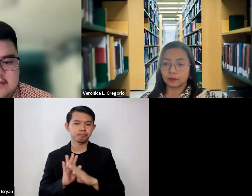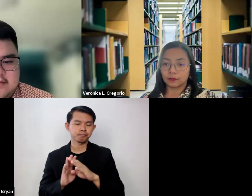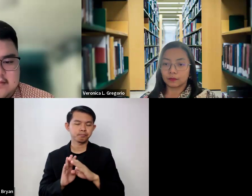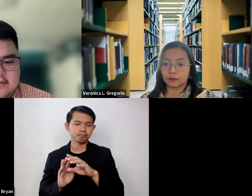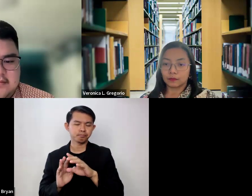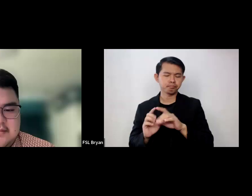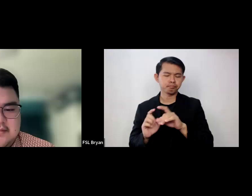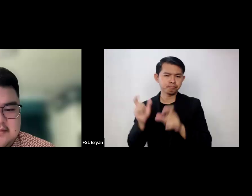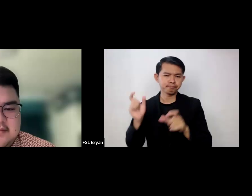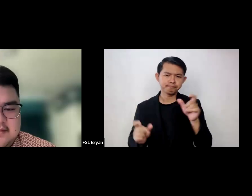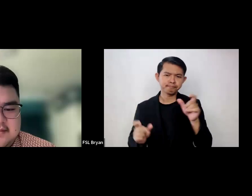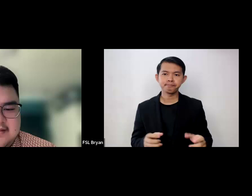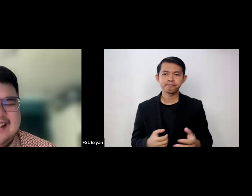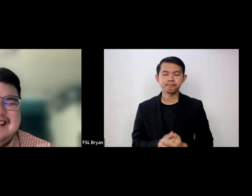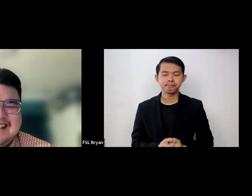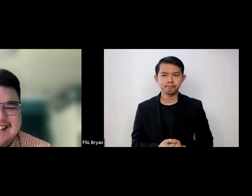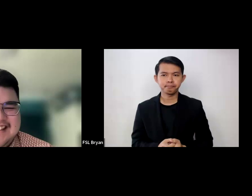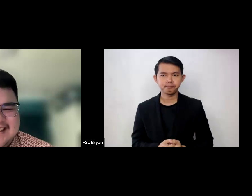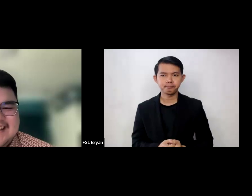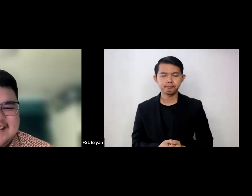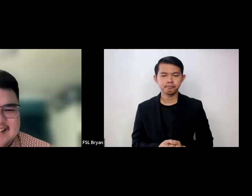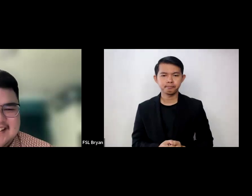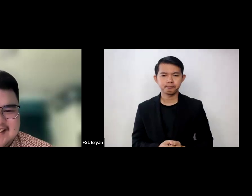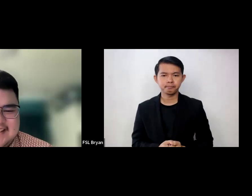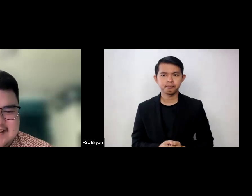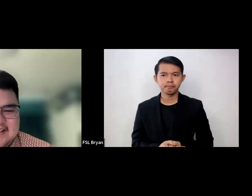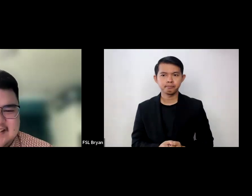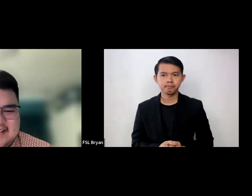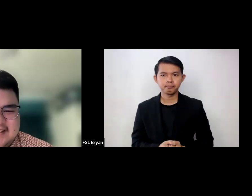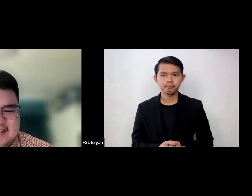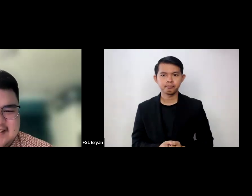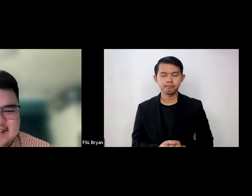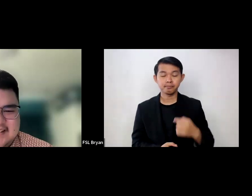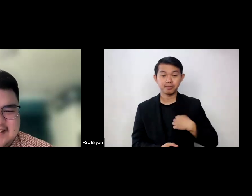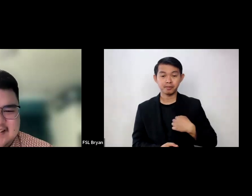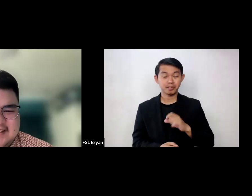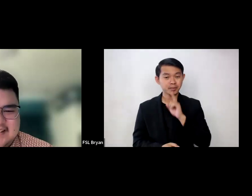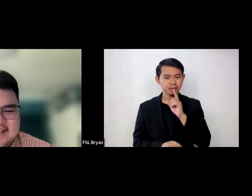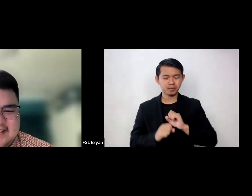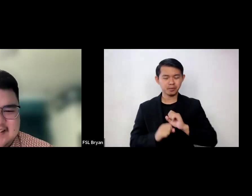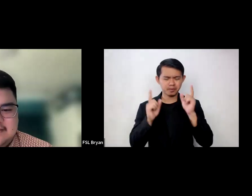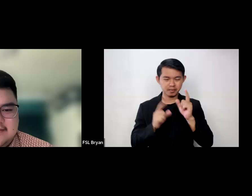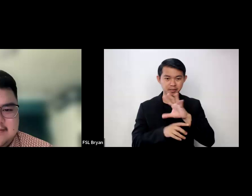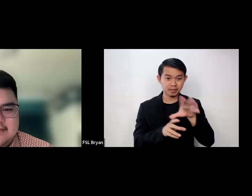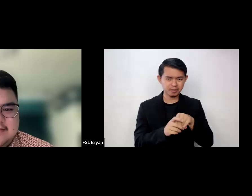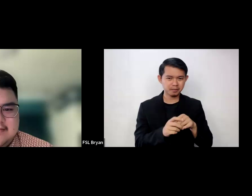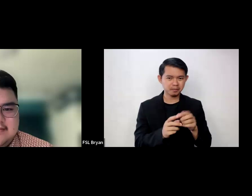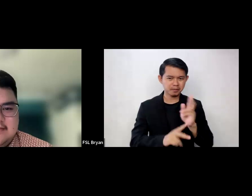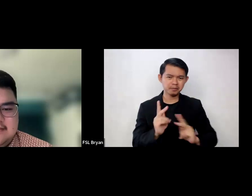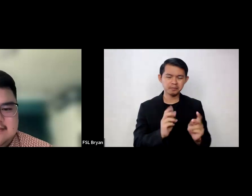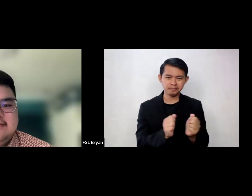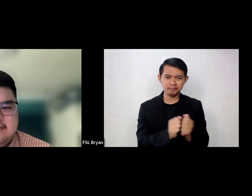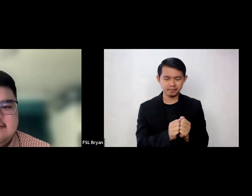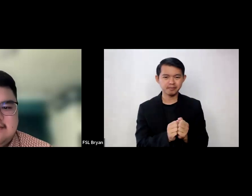if surprised kayo na may statistician dito sa panel, but I'm really glad to join our discussion this